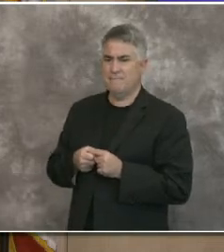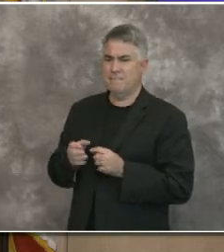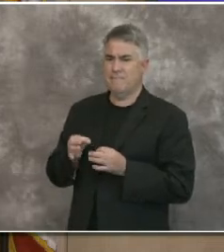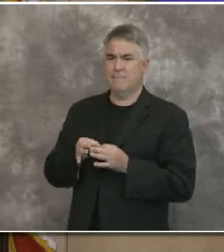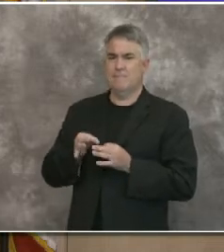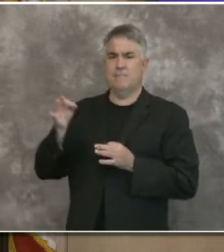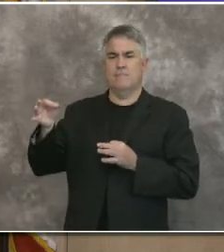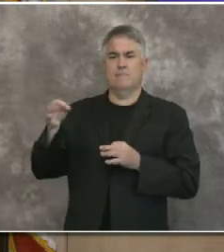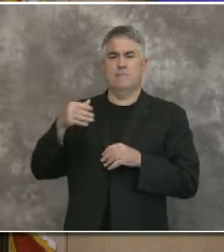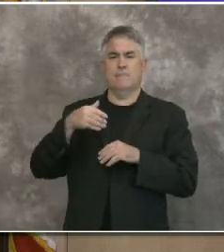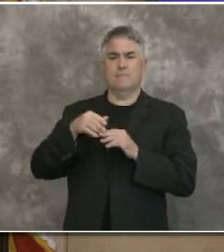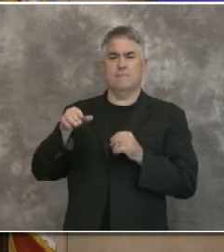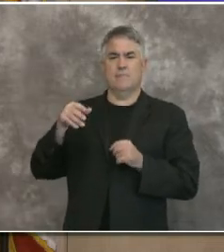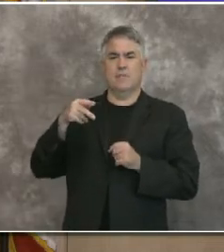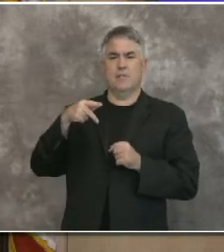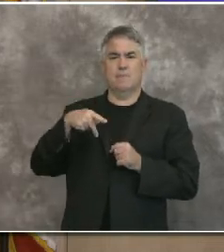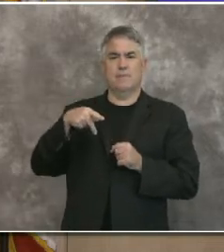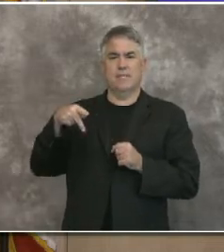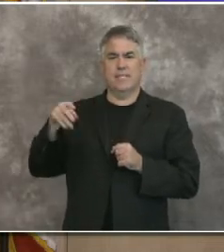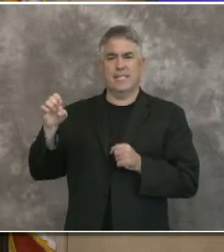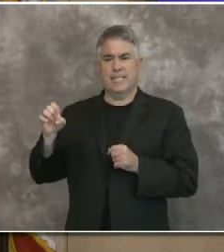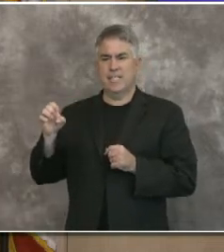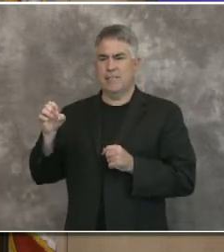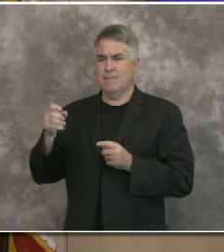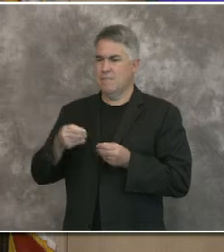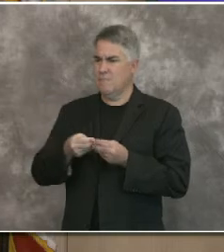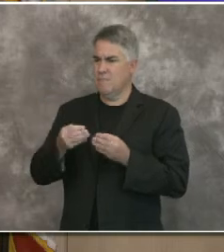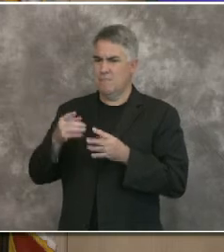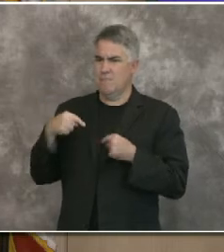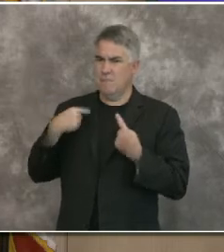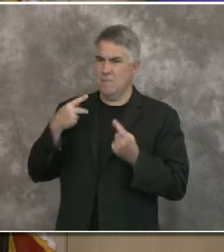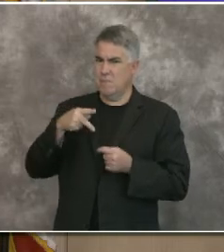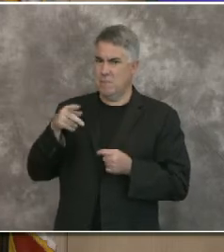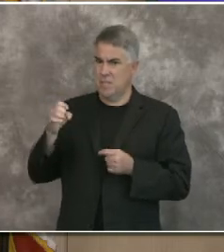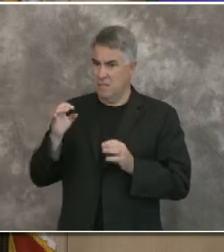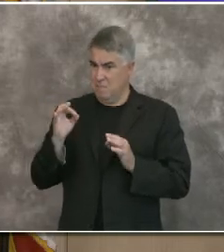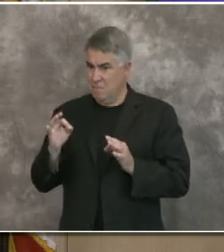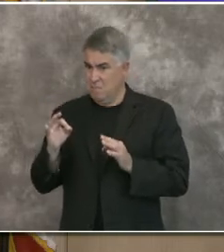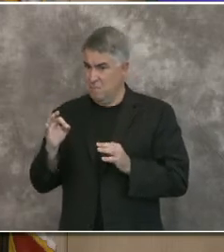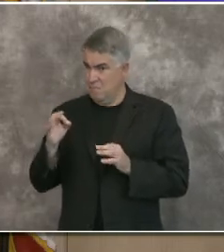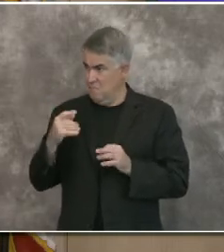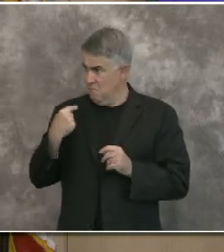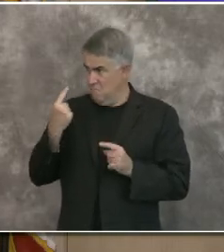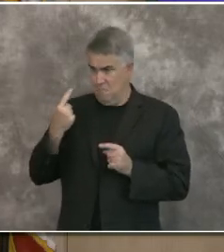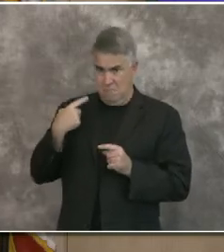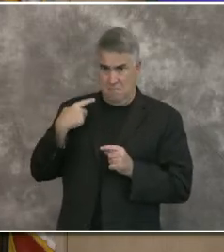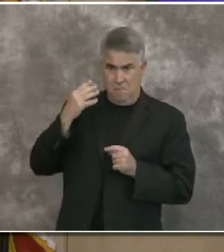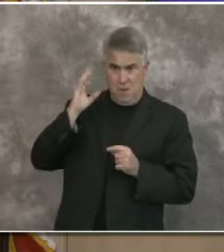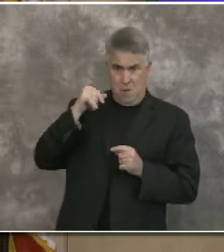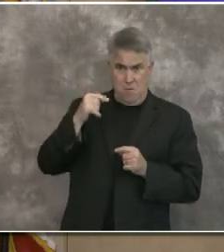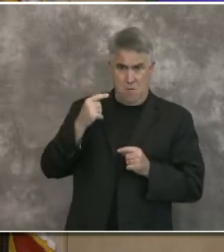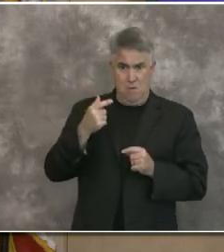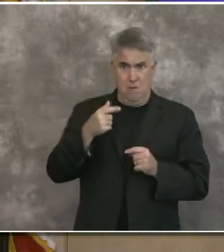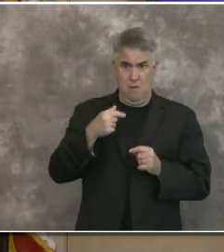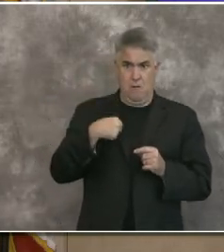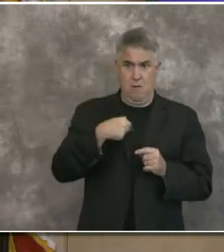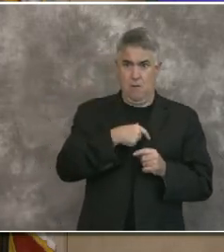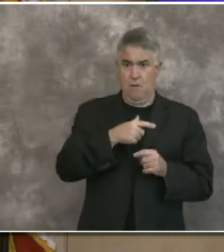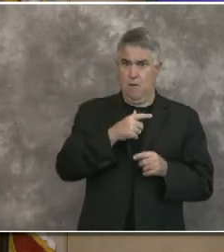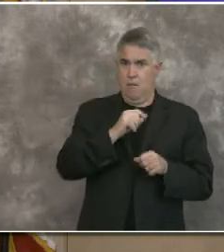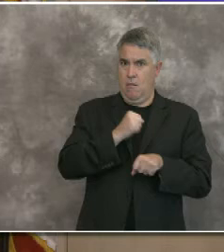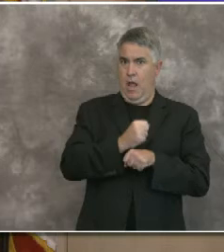personal protective equipment. What's the status of that? And I know that's one of the triggers for going back into a lockdown. So what's the situation